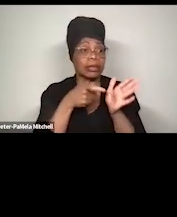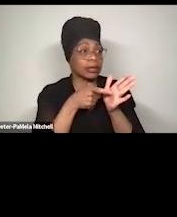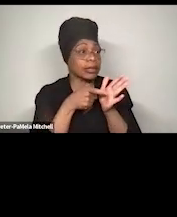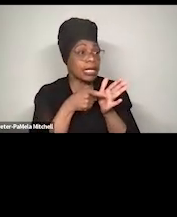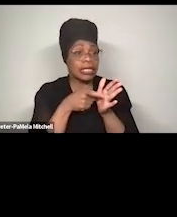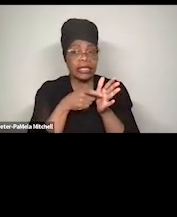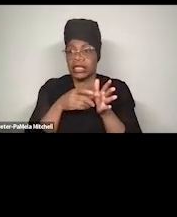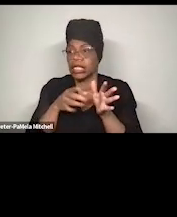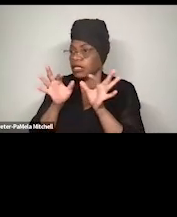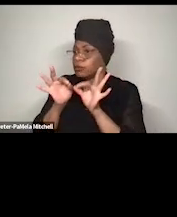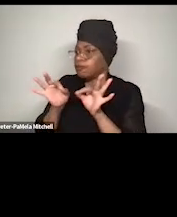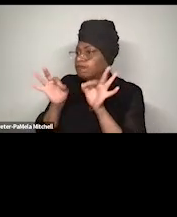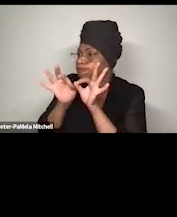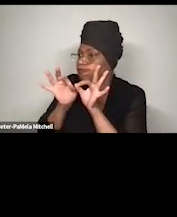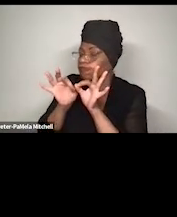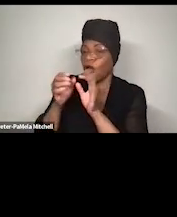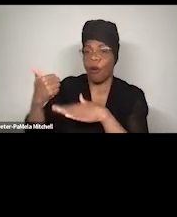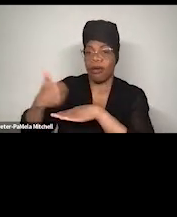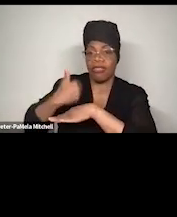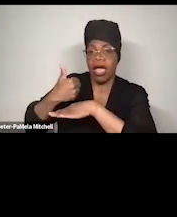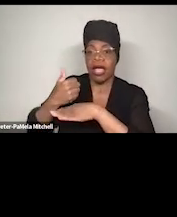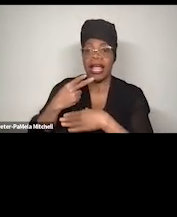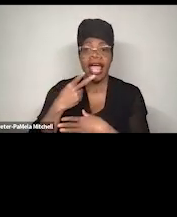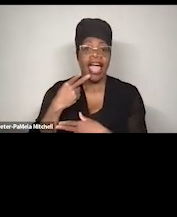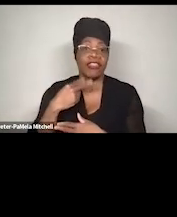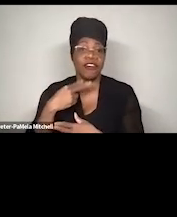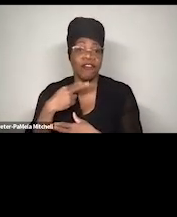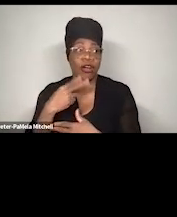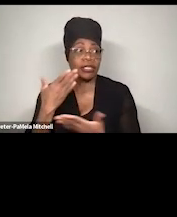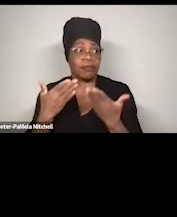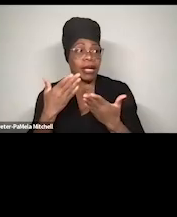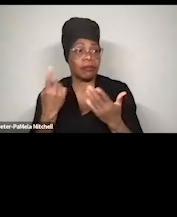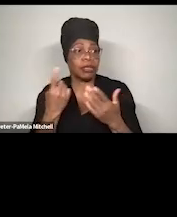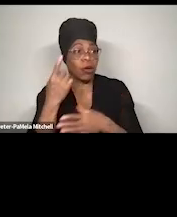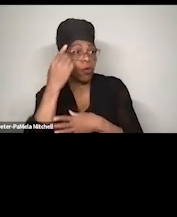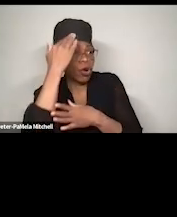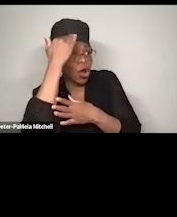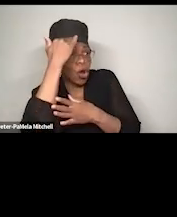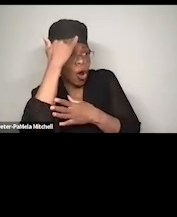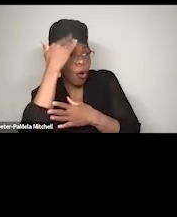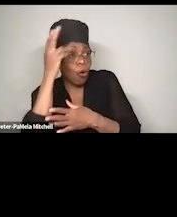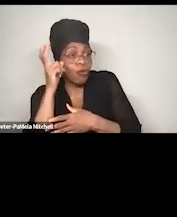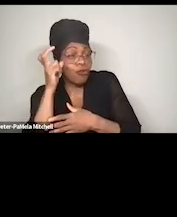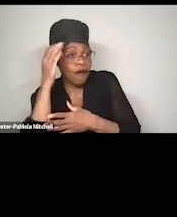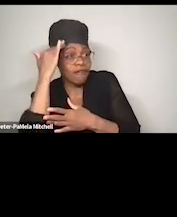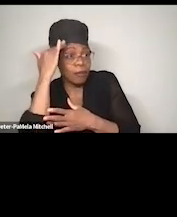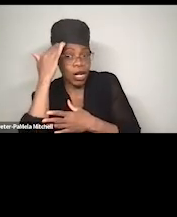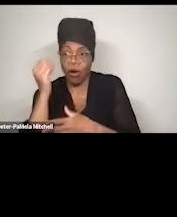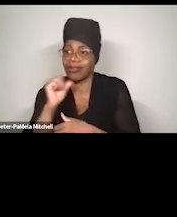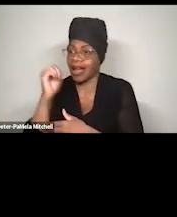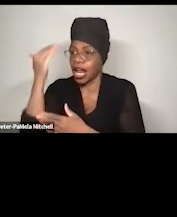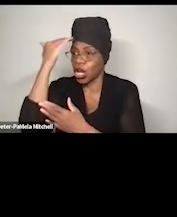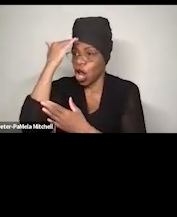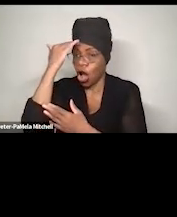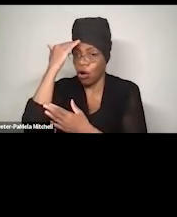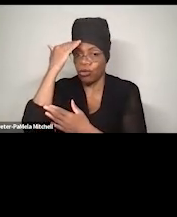or threatening. The voices may belong to someone known or unknown to the person as well. And delusions, so these are